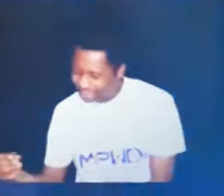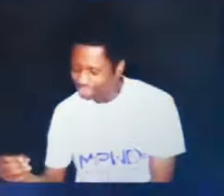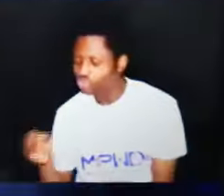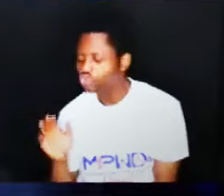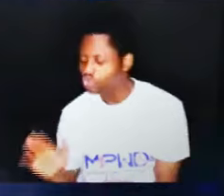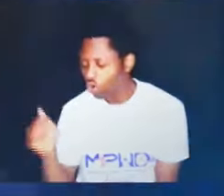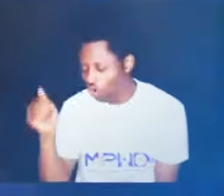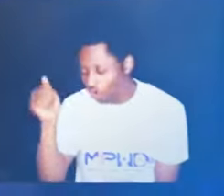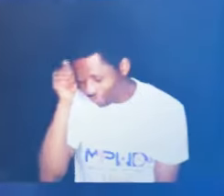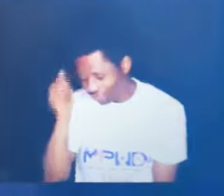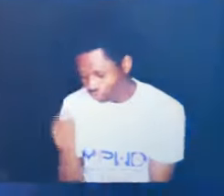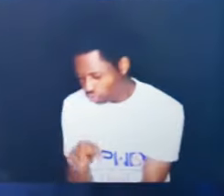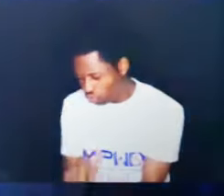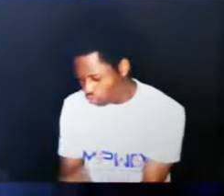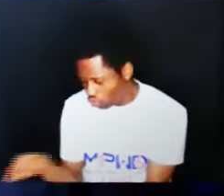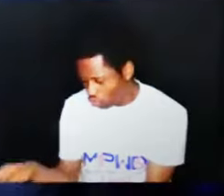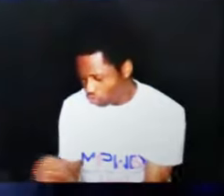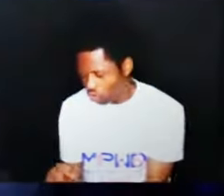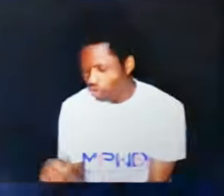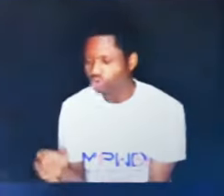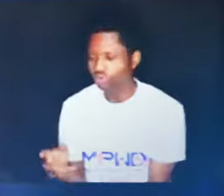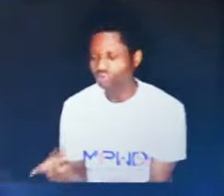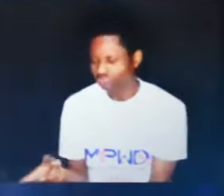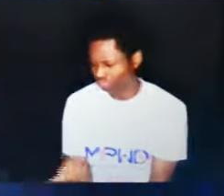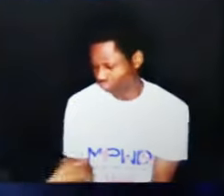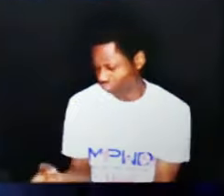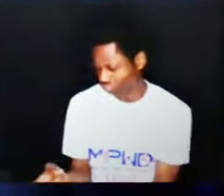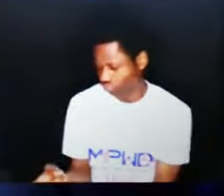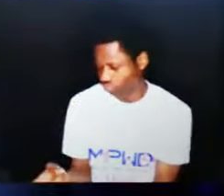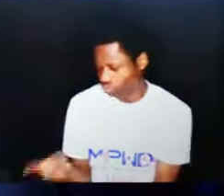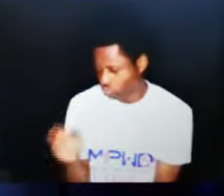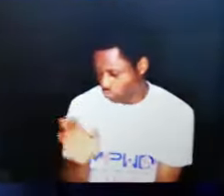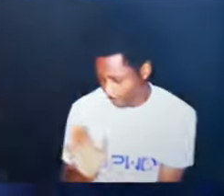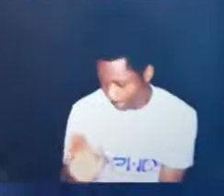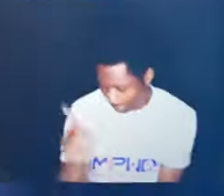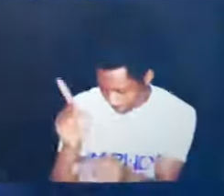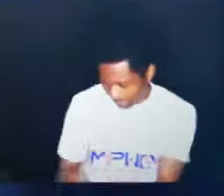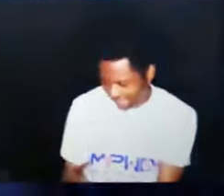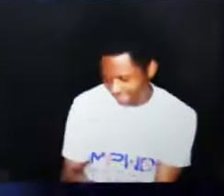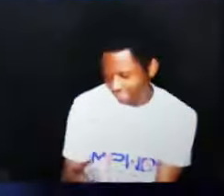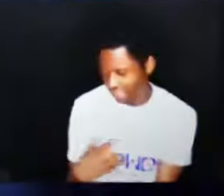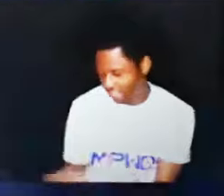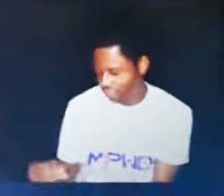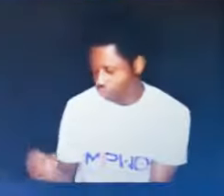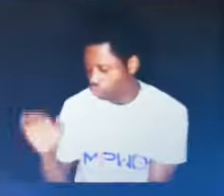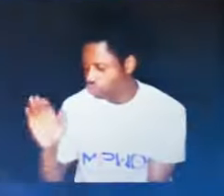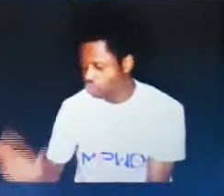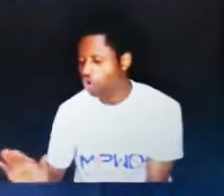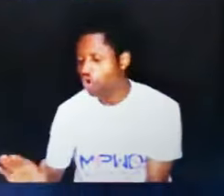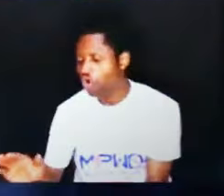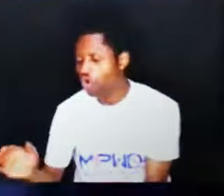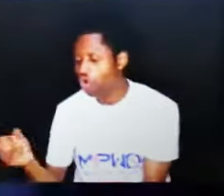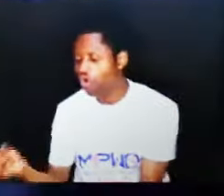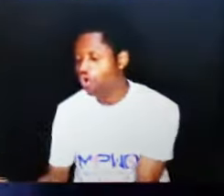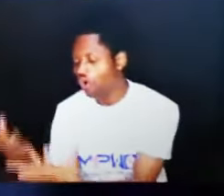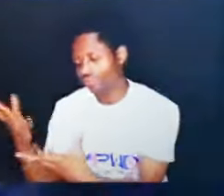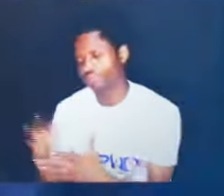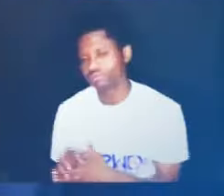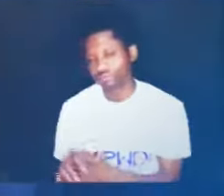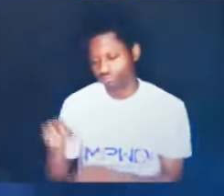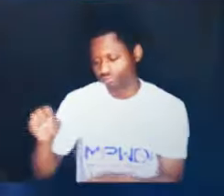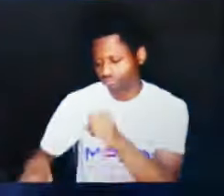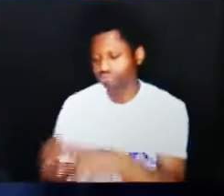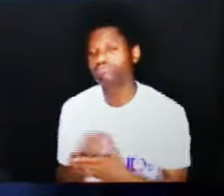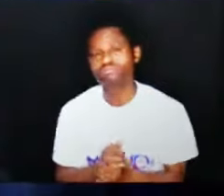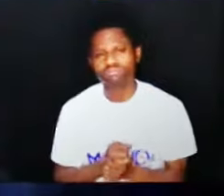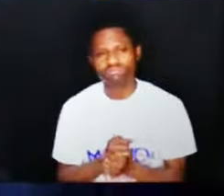awurade ani so Habel ne na ye yede no. Abel and his offering. Habel, ene na